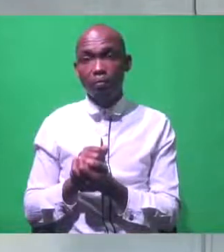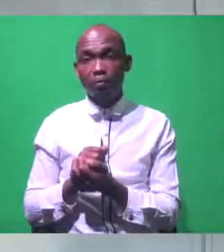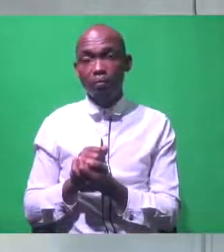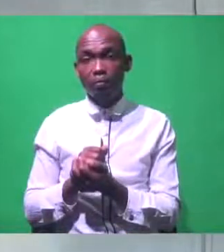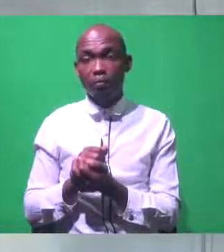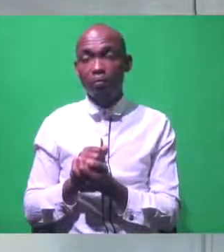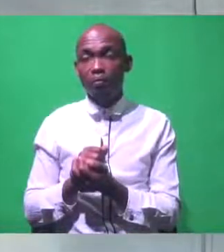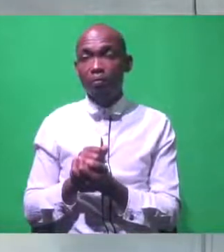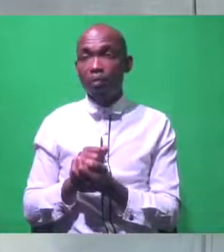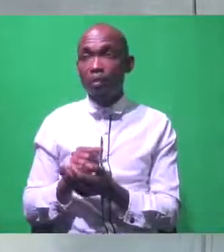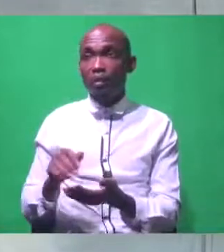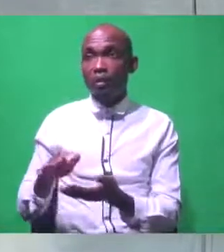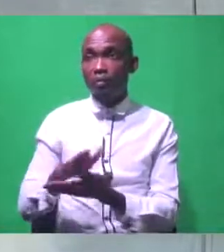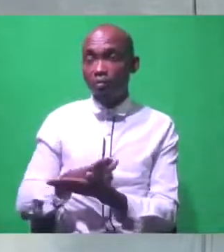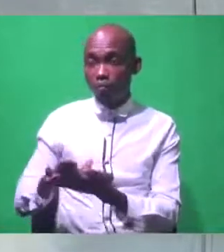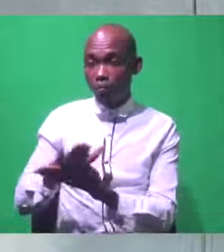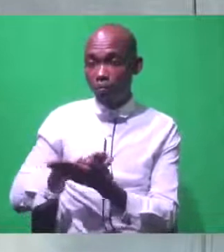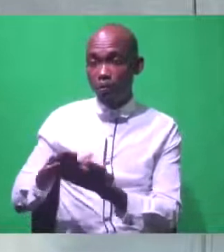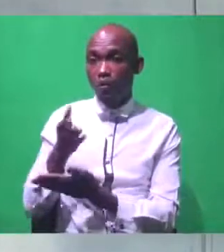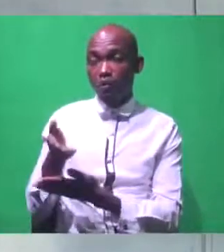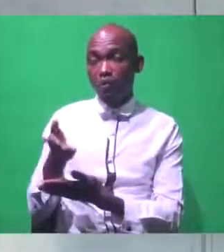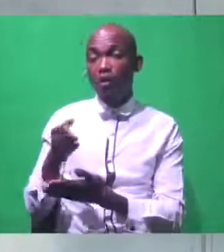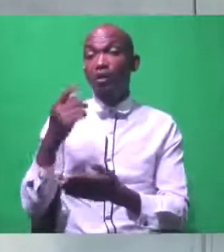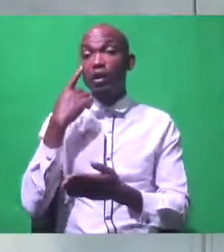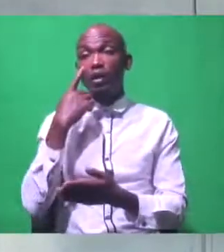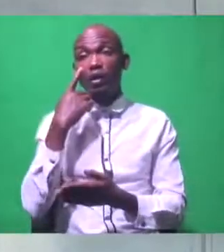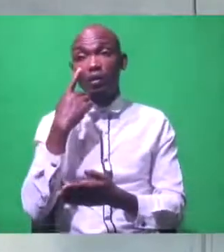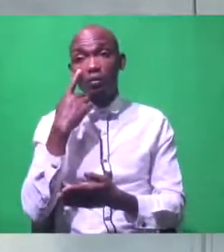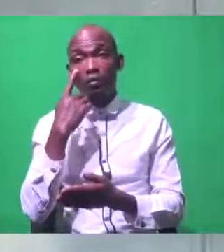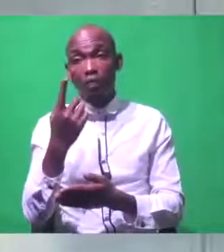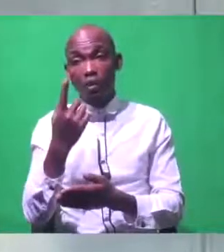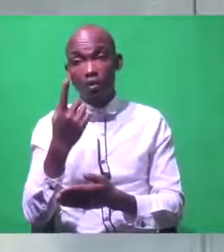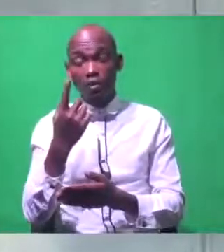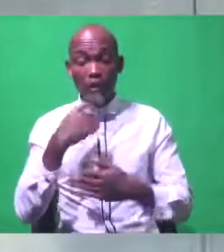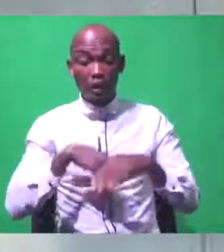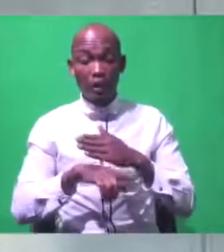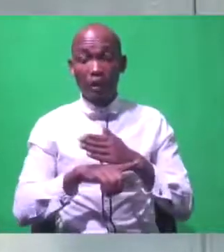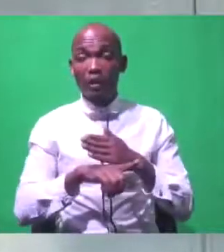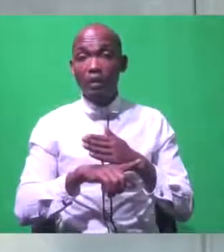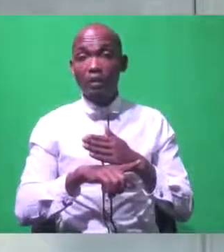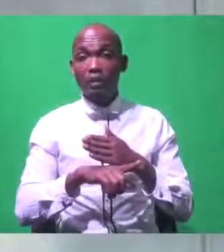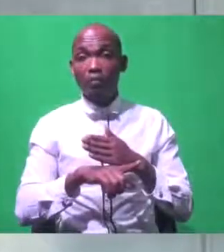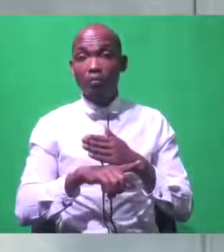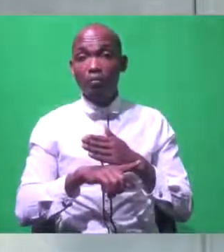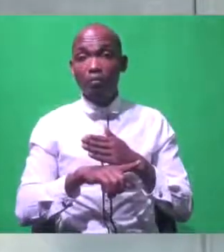At the bottom level or base level is where we can find a huge number of the students.